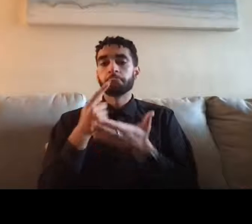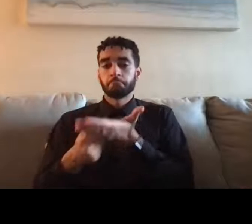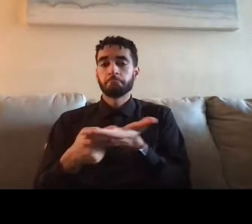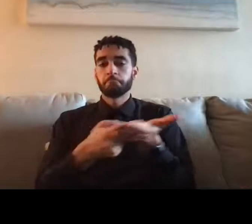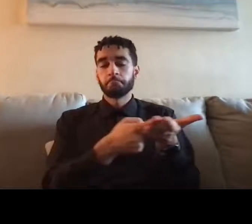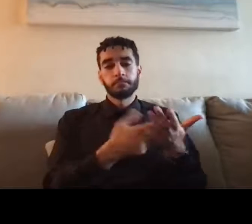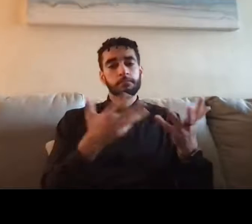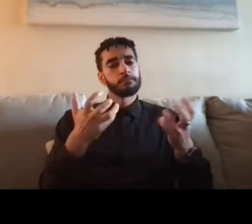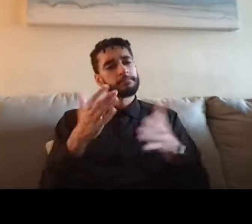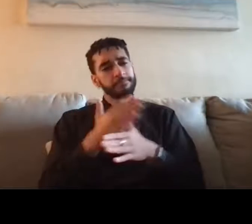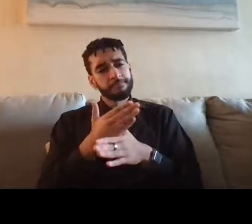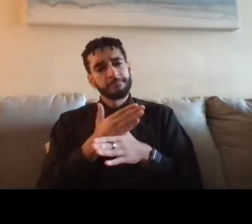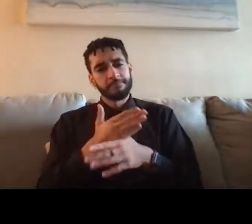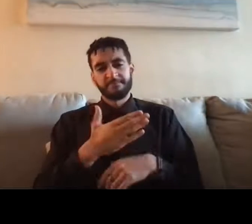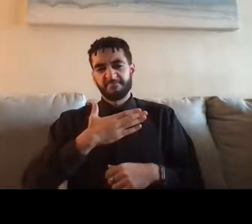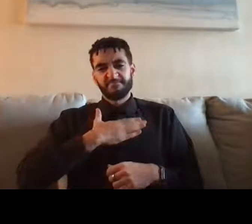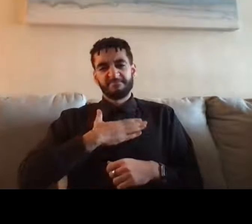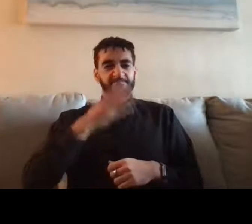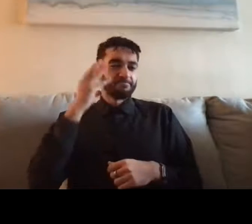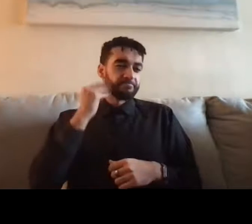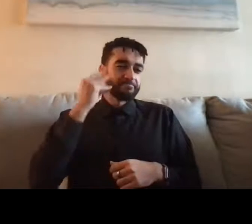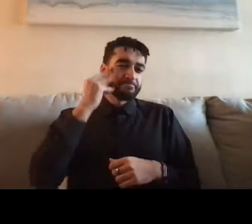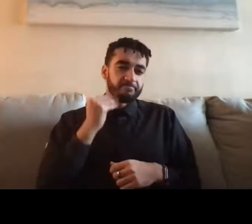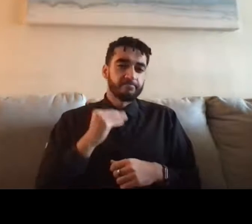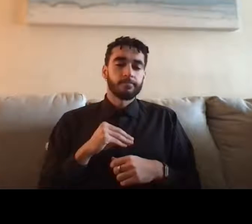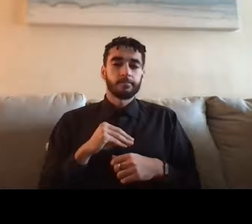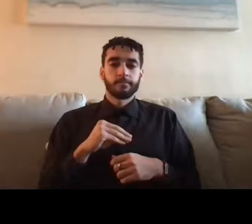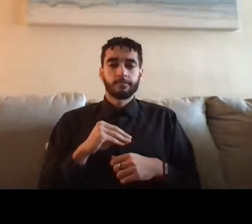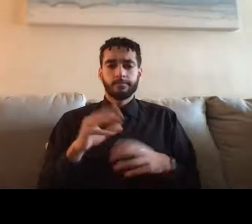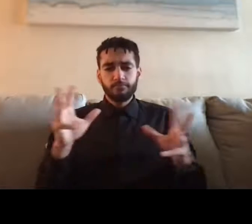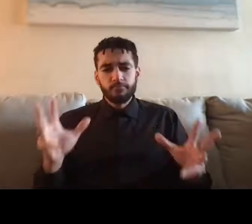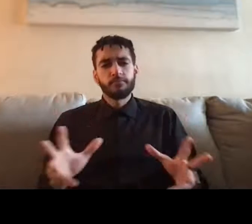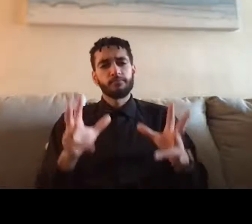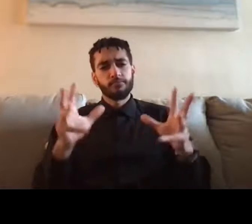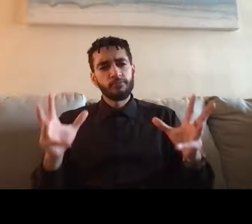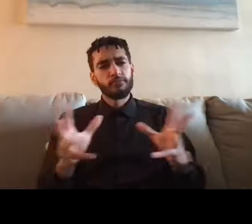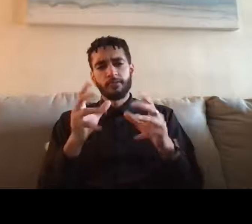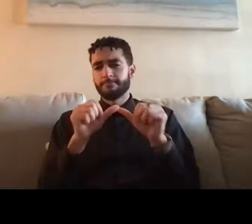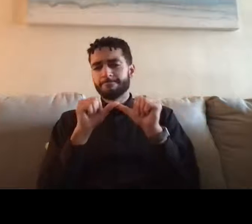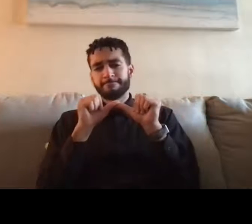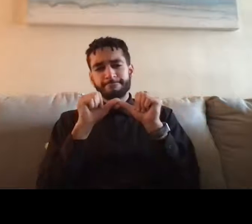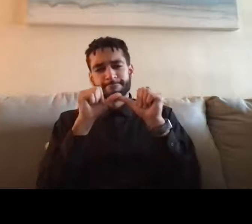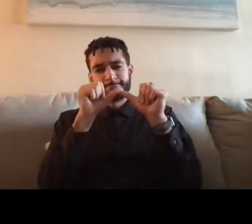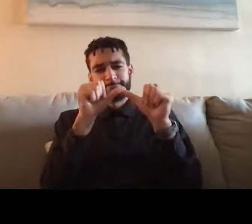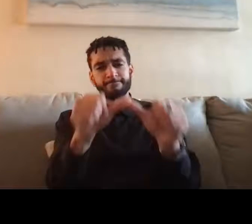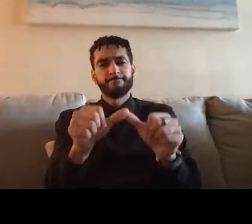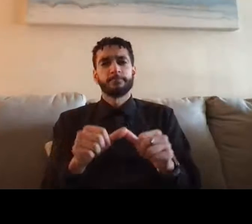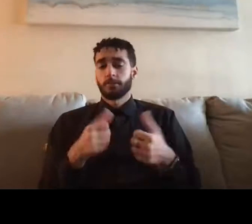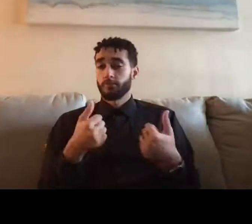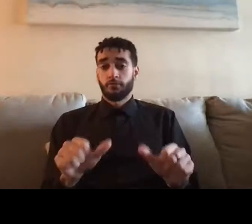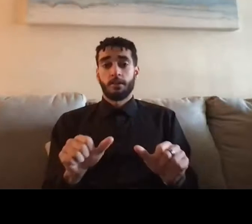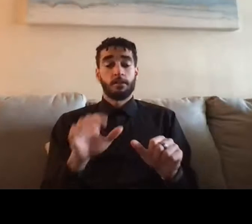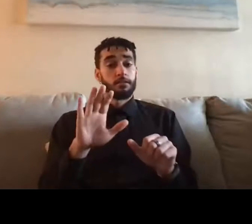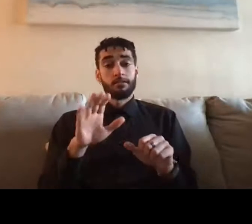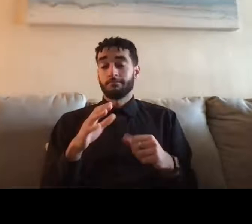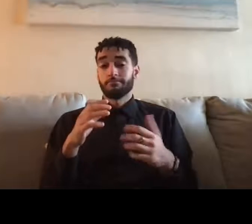to share sort of my own experience, encourage you to keep working at this as much as you possibly